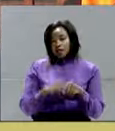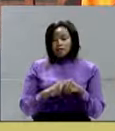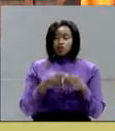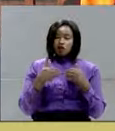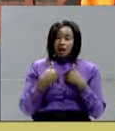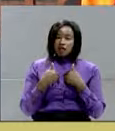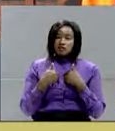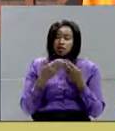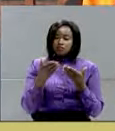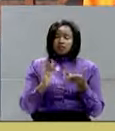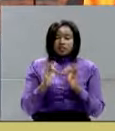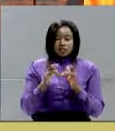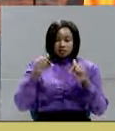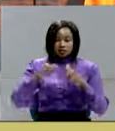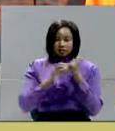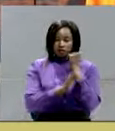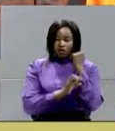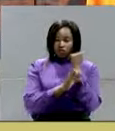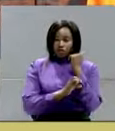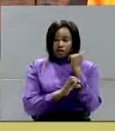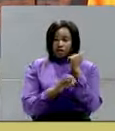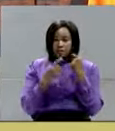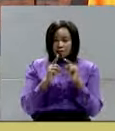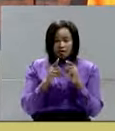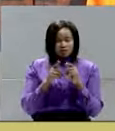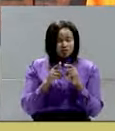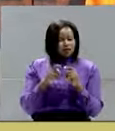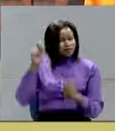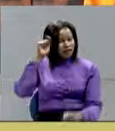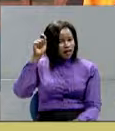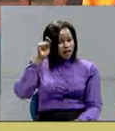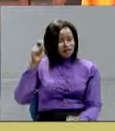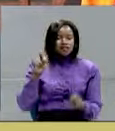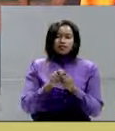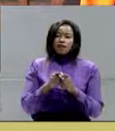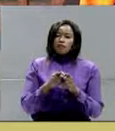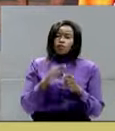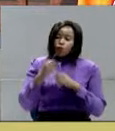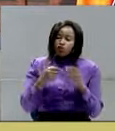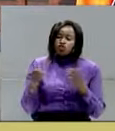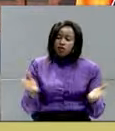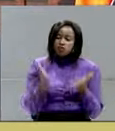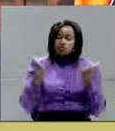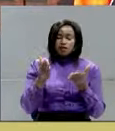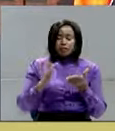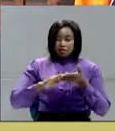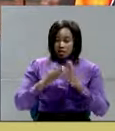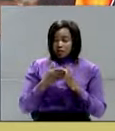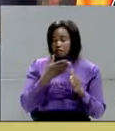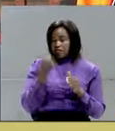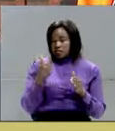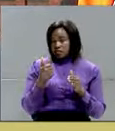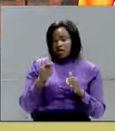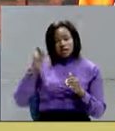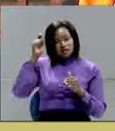but to push this talent to become the best in the world, because you can make it in